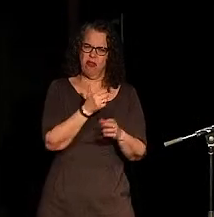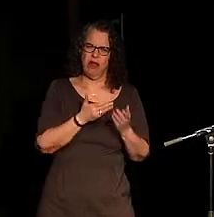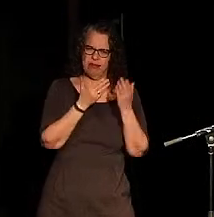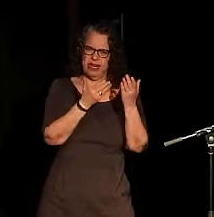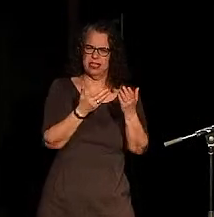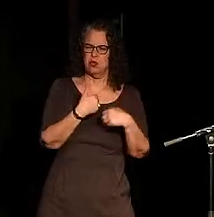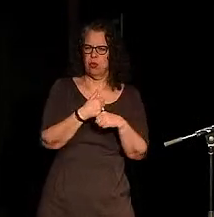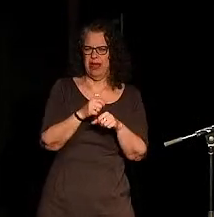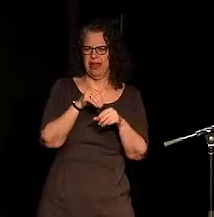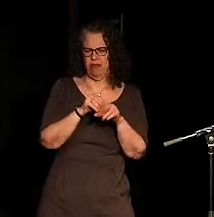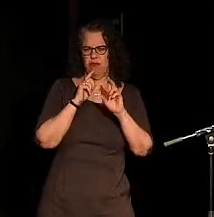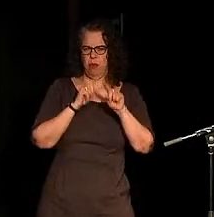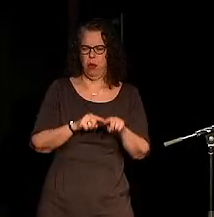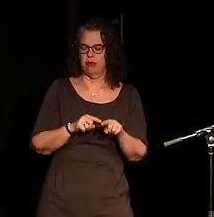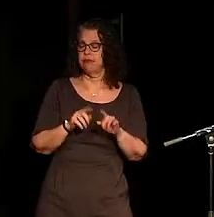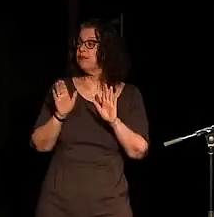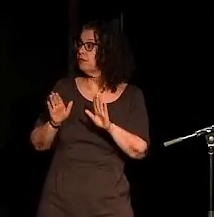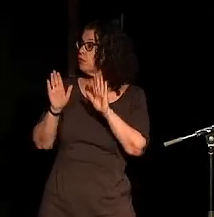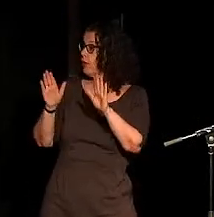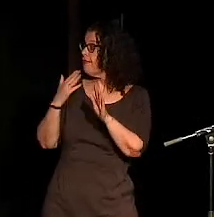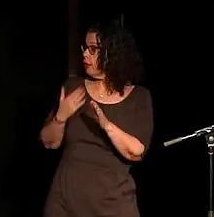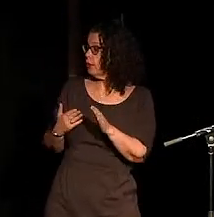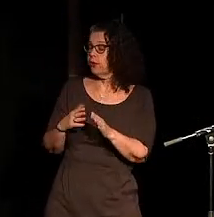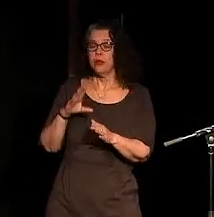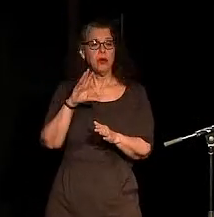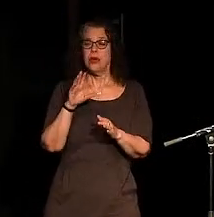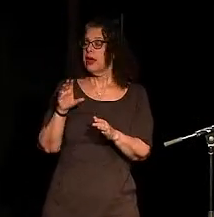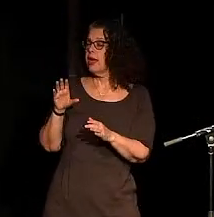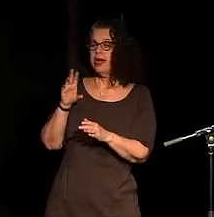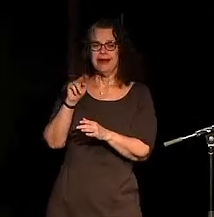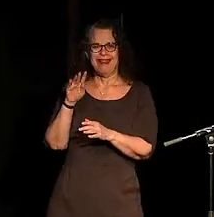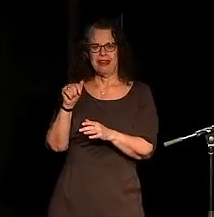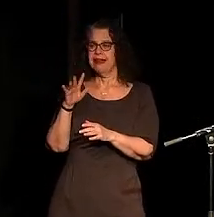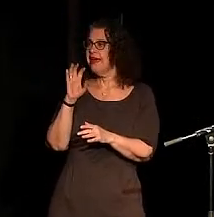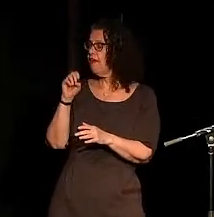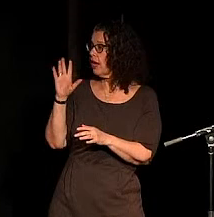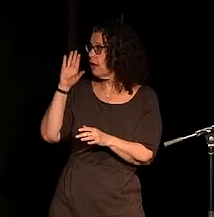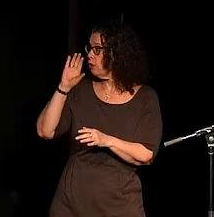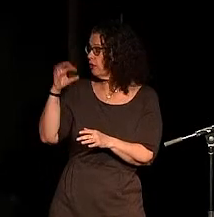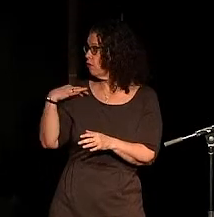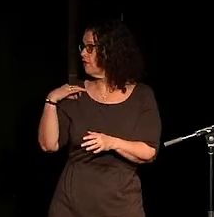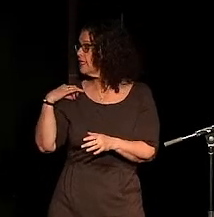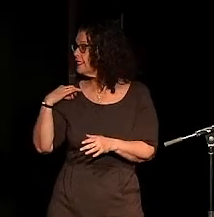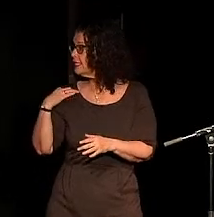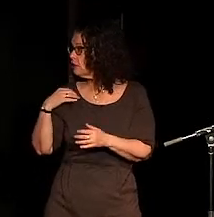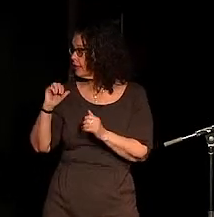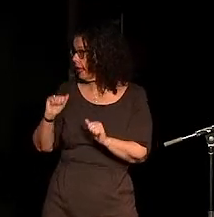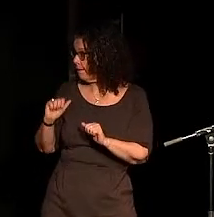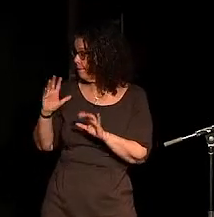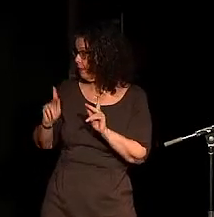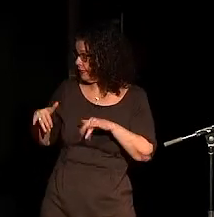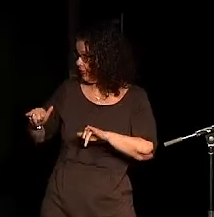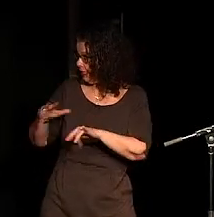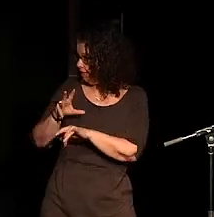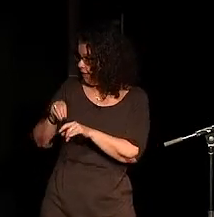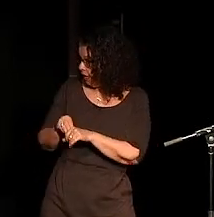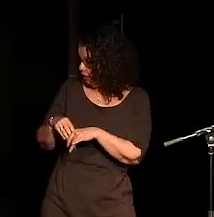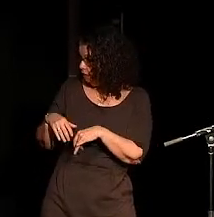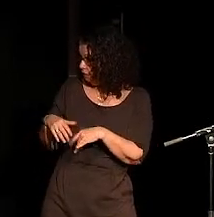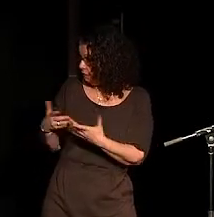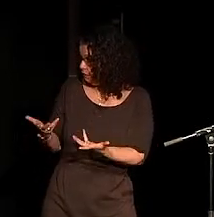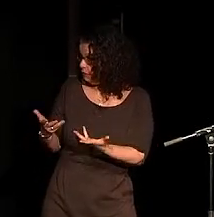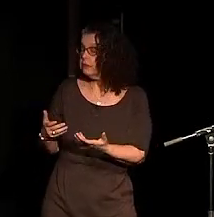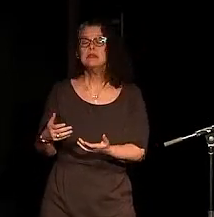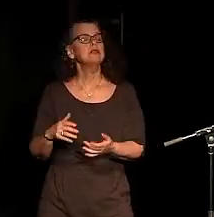make in this report. Great, thanks very much. Eric, are you still looking for volunteers? How can people still get involved? Yeah, absolutely.